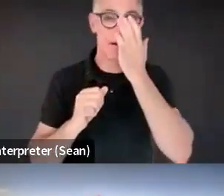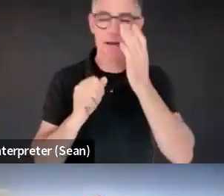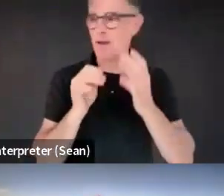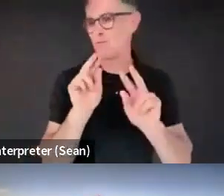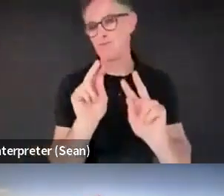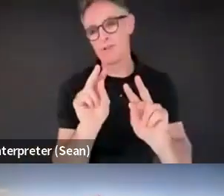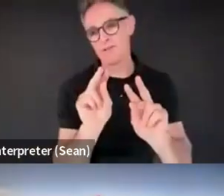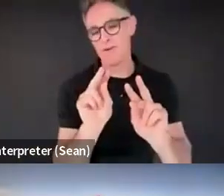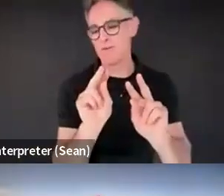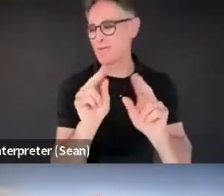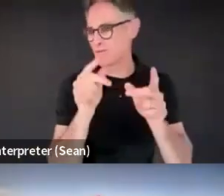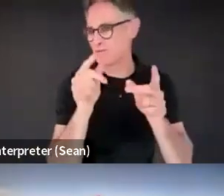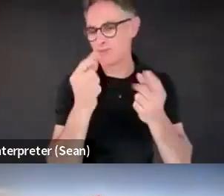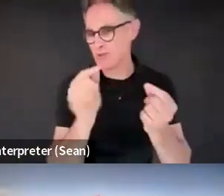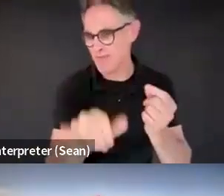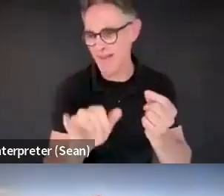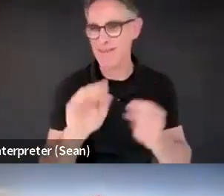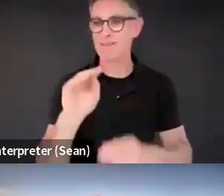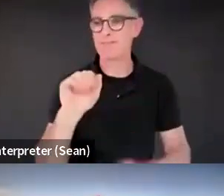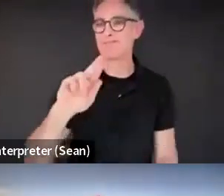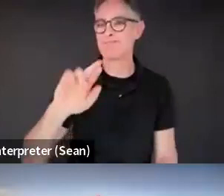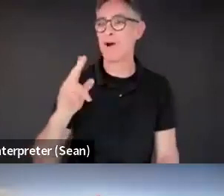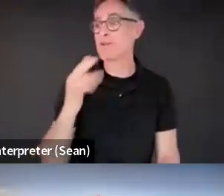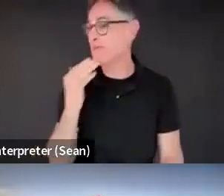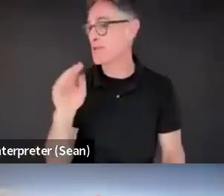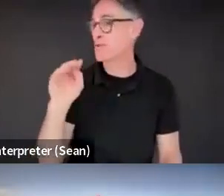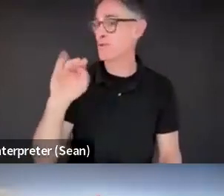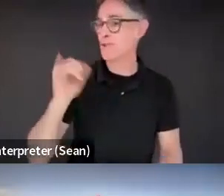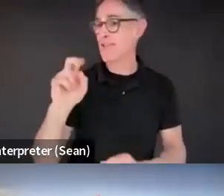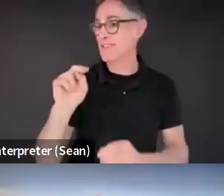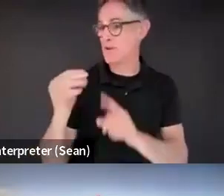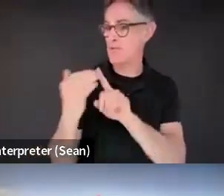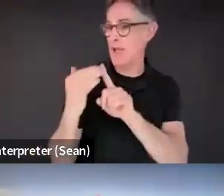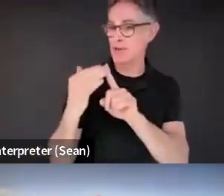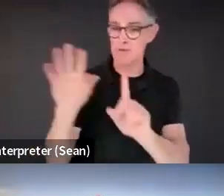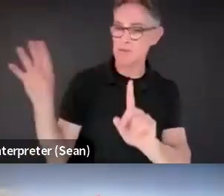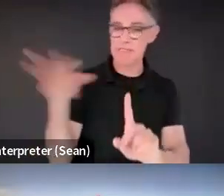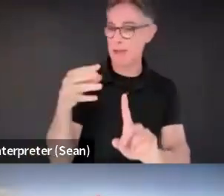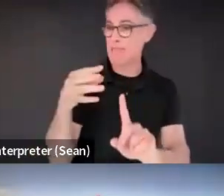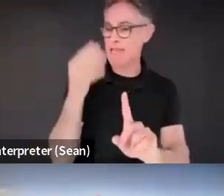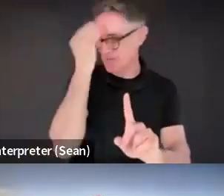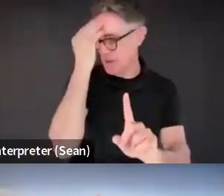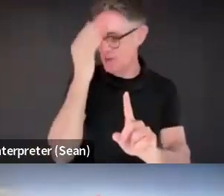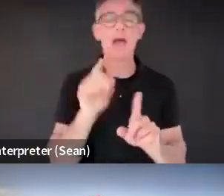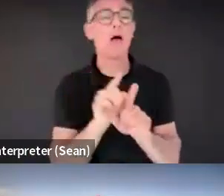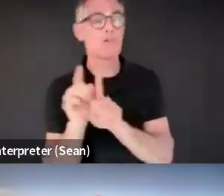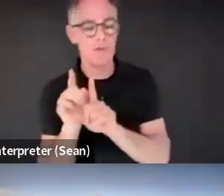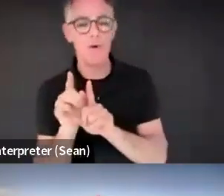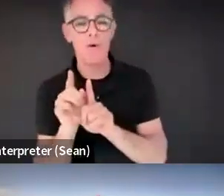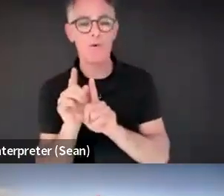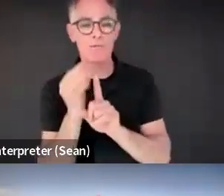forward to that in March. And thank you, Jason, for the provider spotlight information. And also, and this will be something for